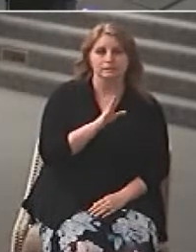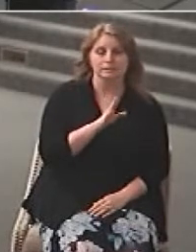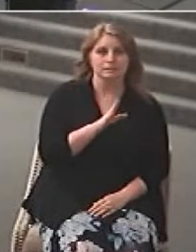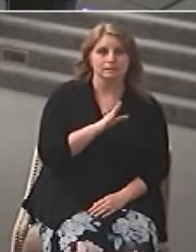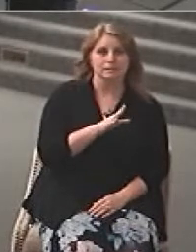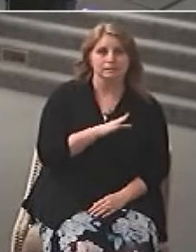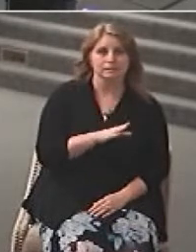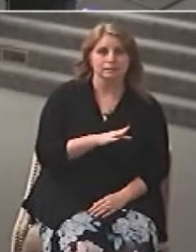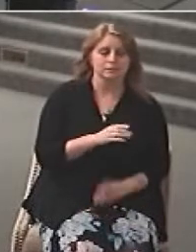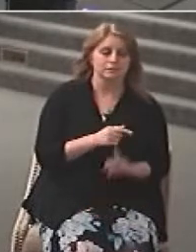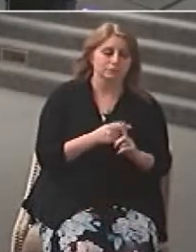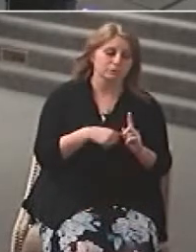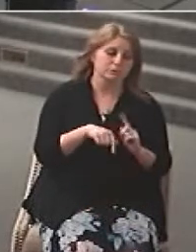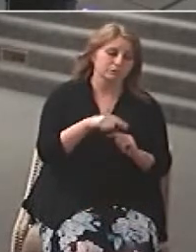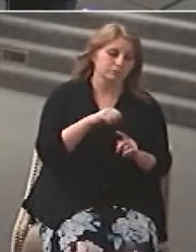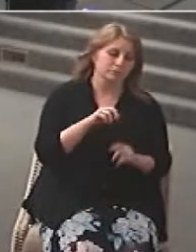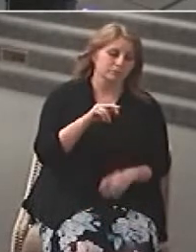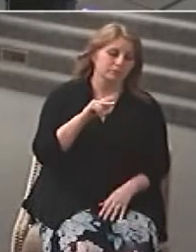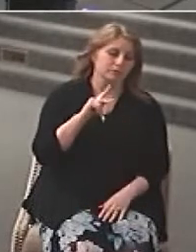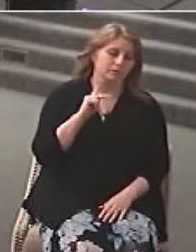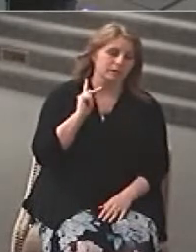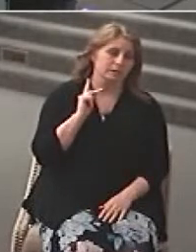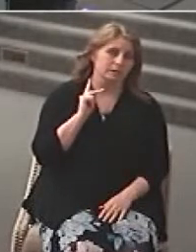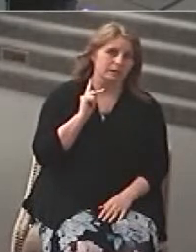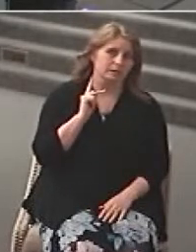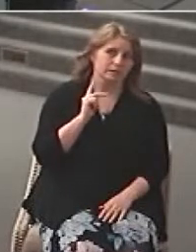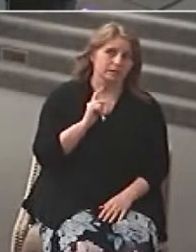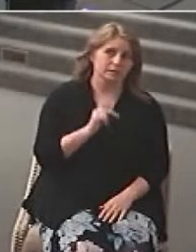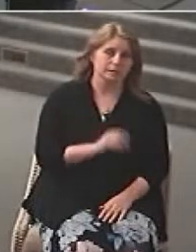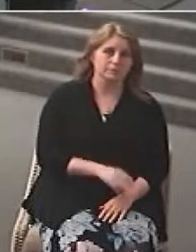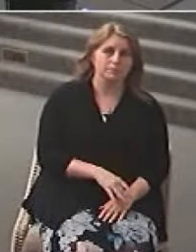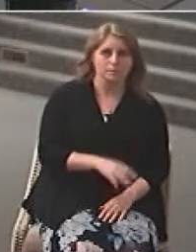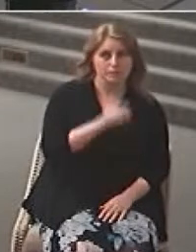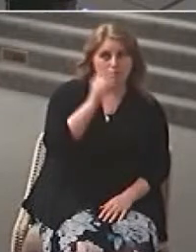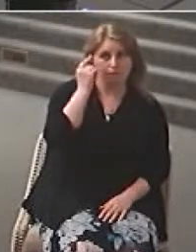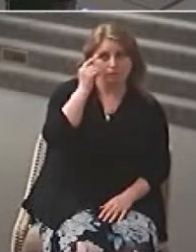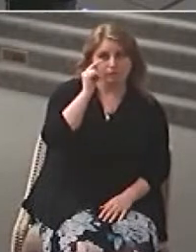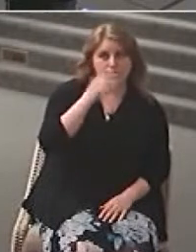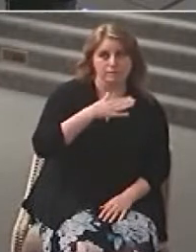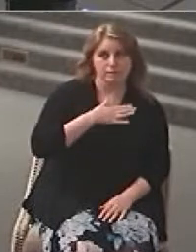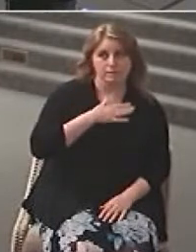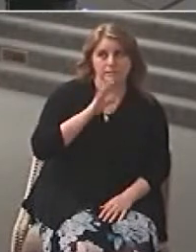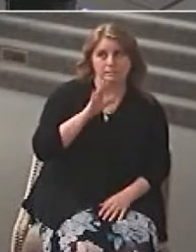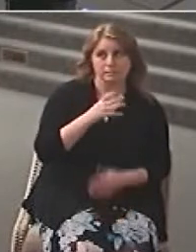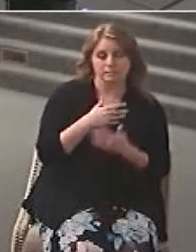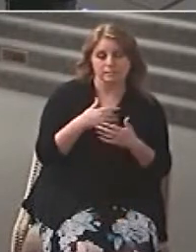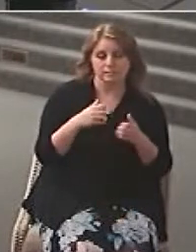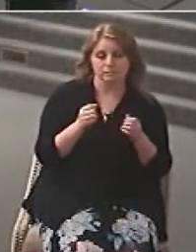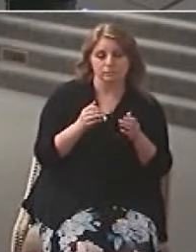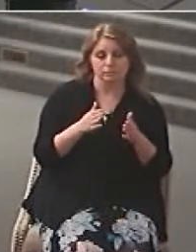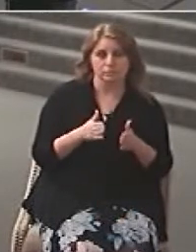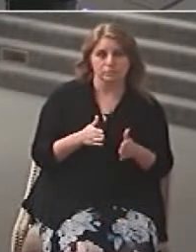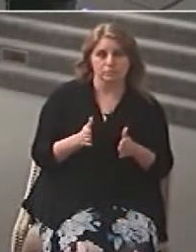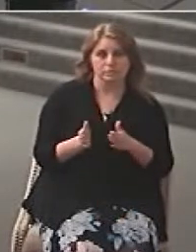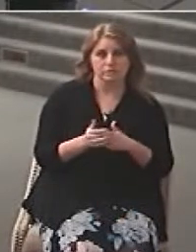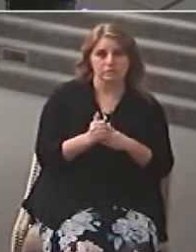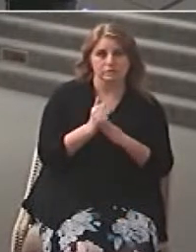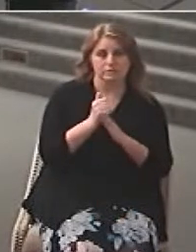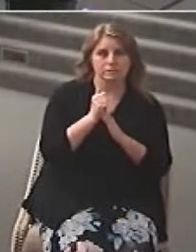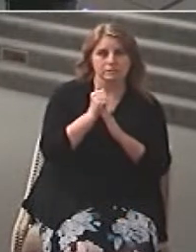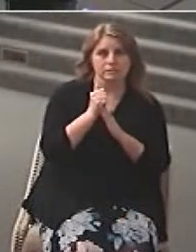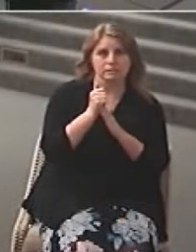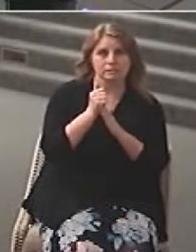never turn back. For for my Savior